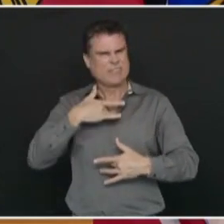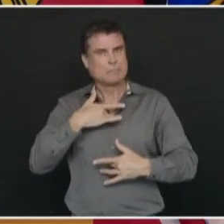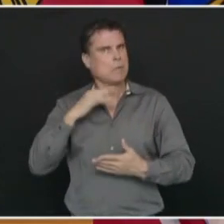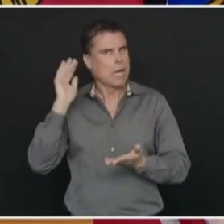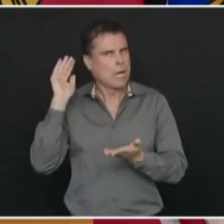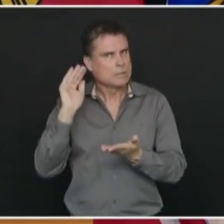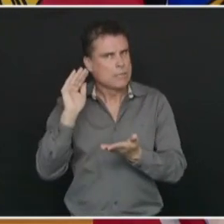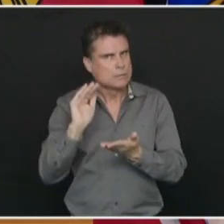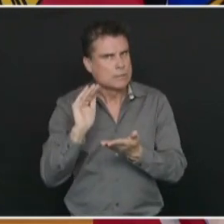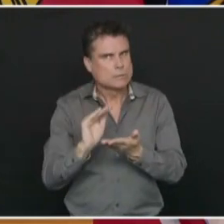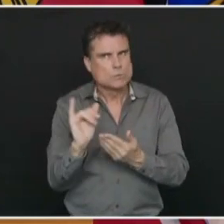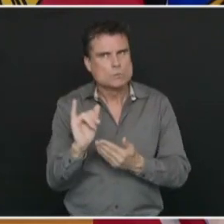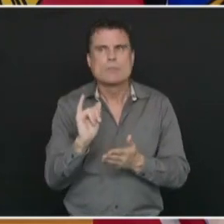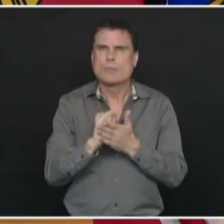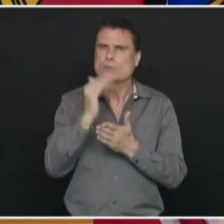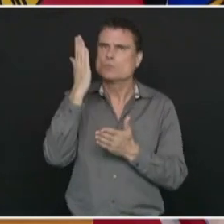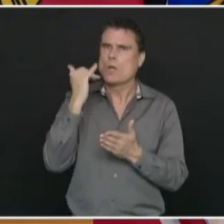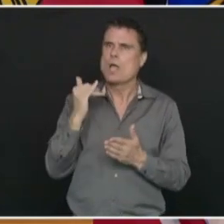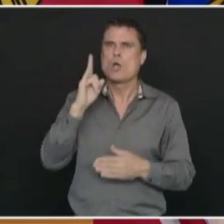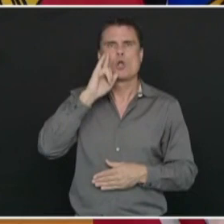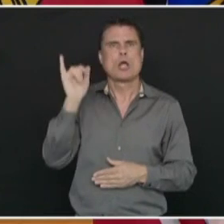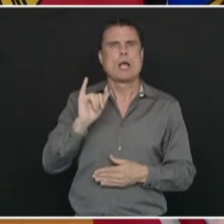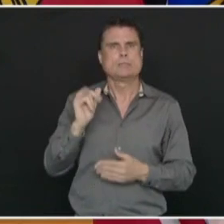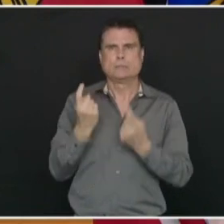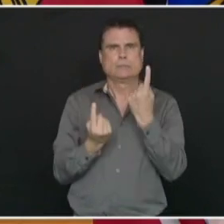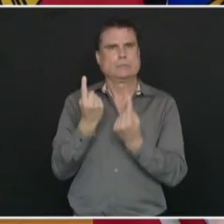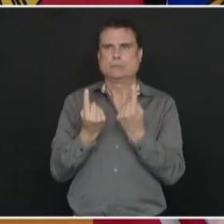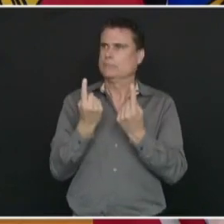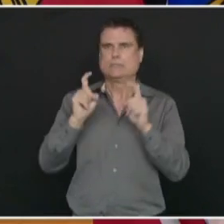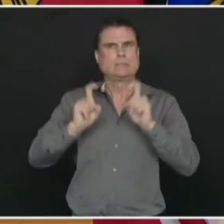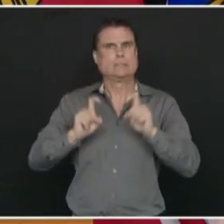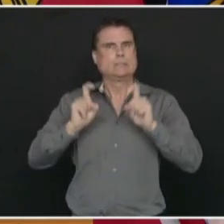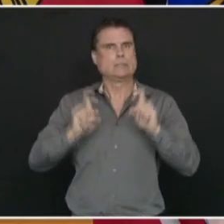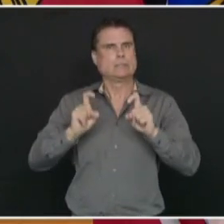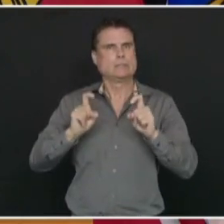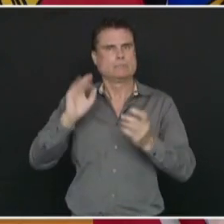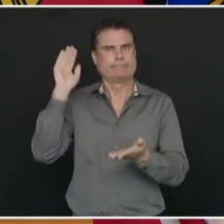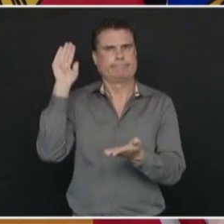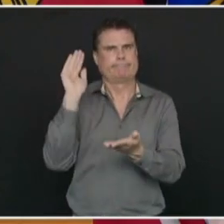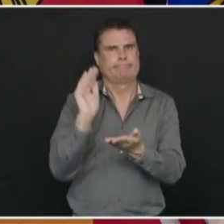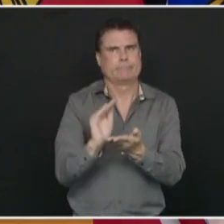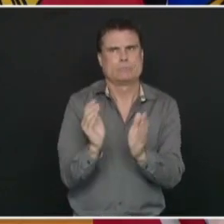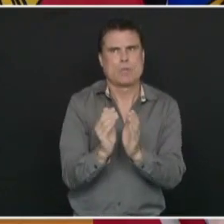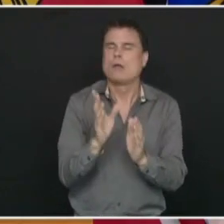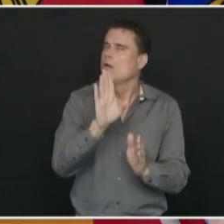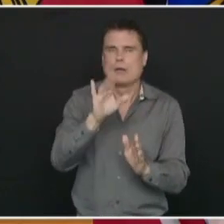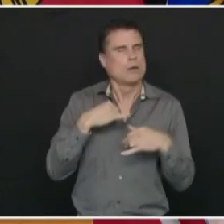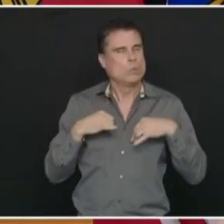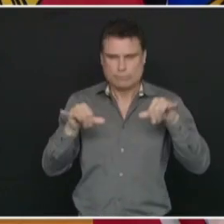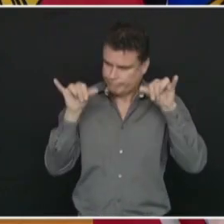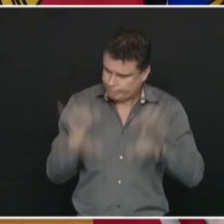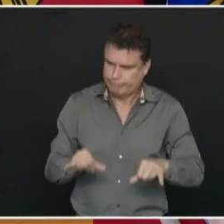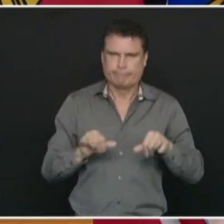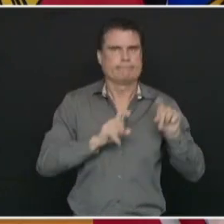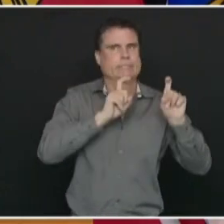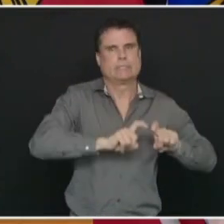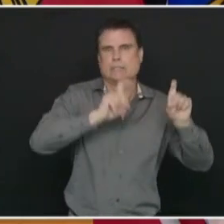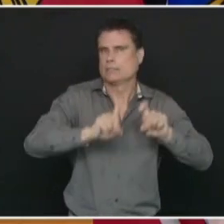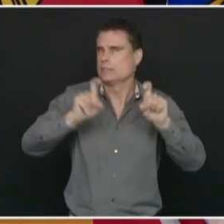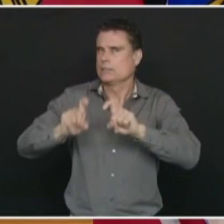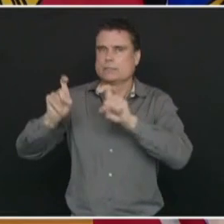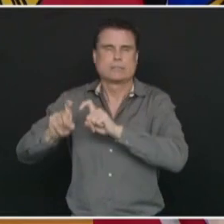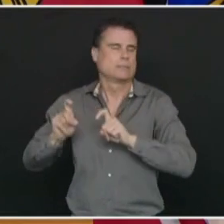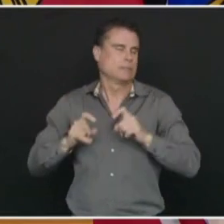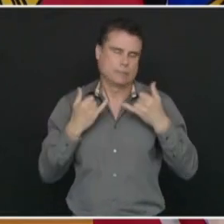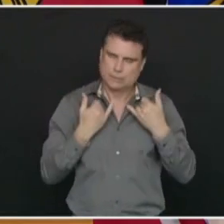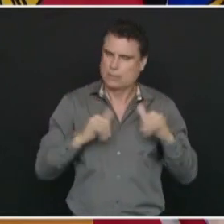their presser yesterday. Is this a scenario that could be considered in BC? And if so, what would be